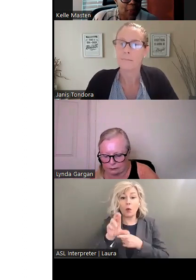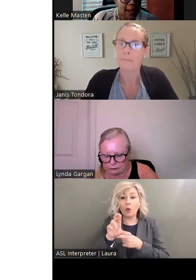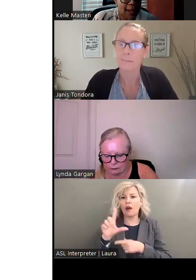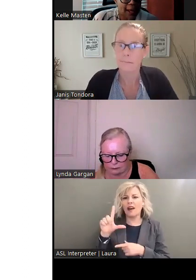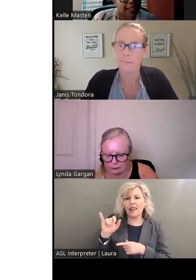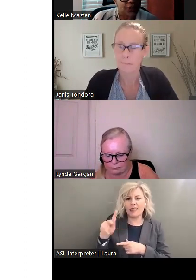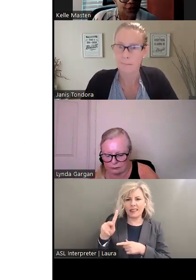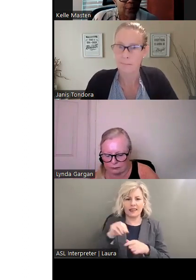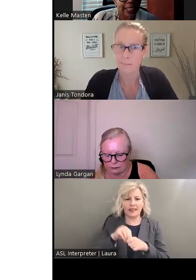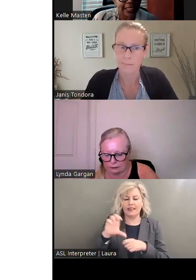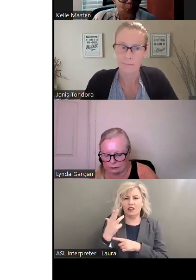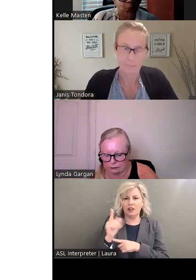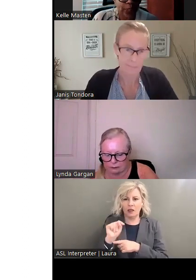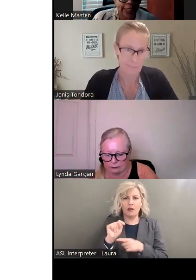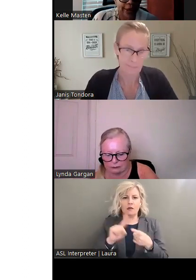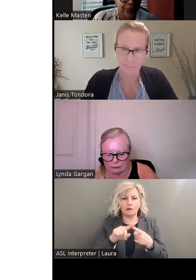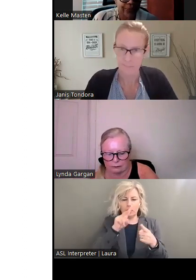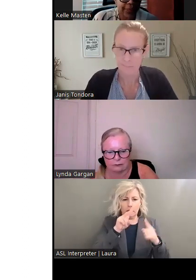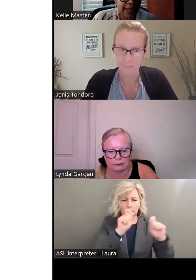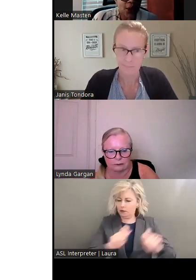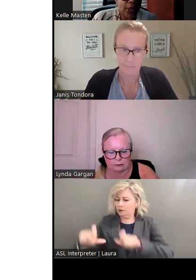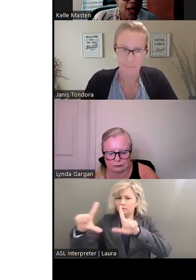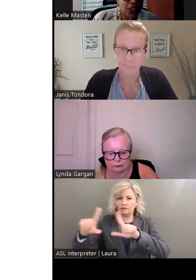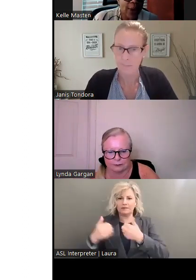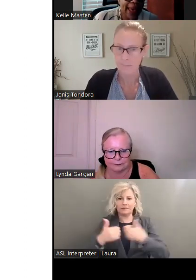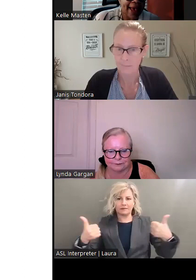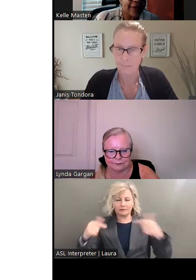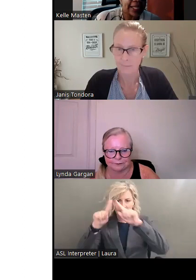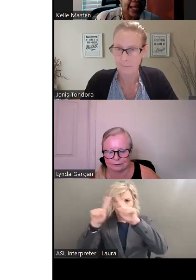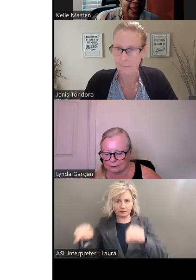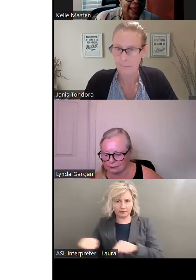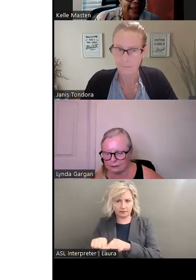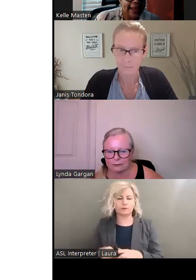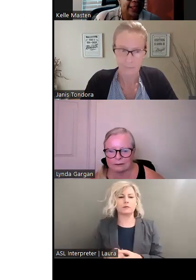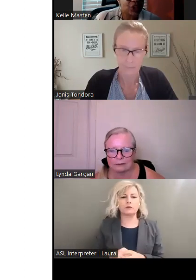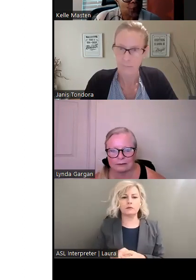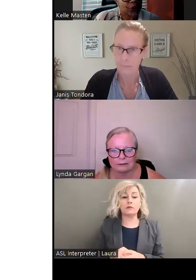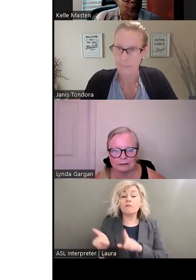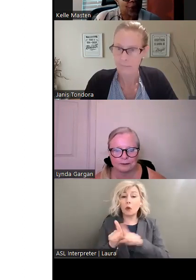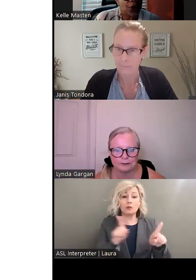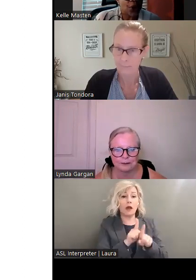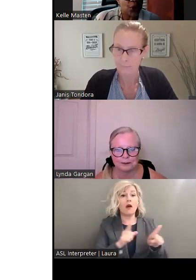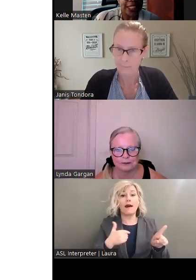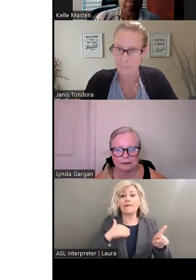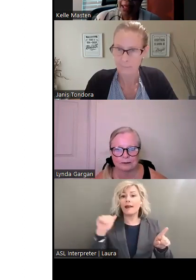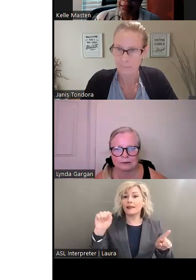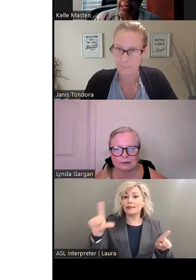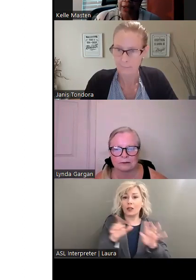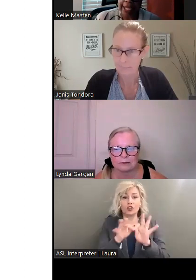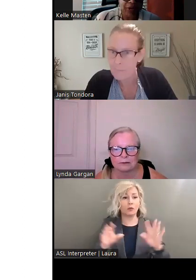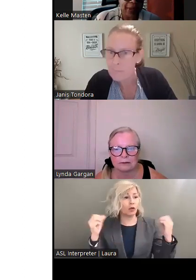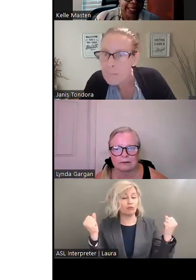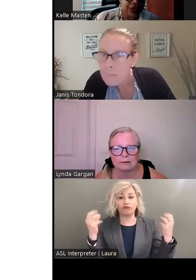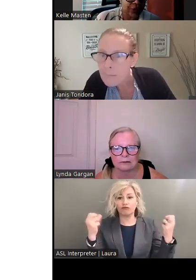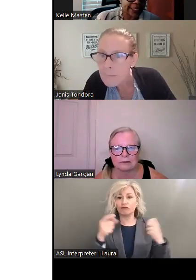chat pod to view in a separate window. We also have an ASL interpreter who is spotlit